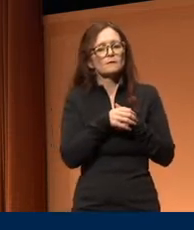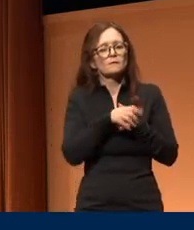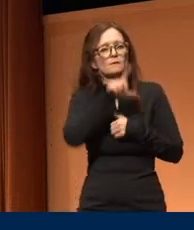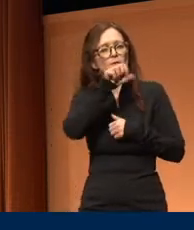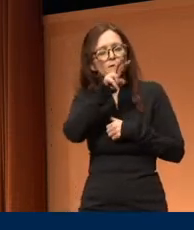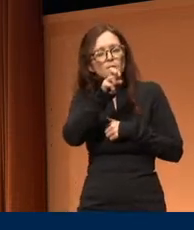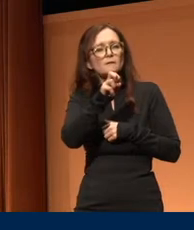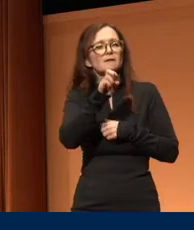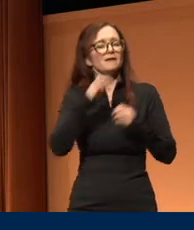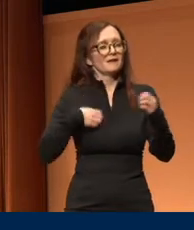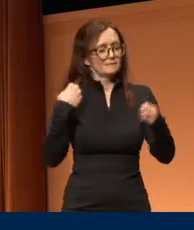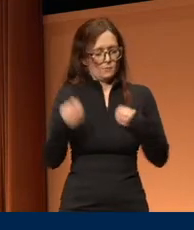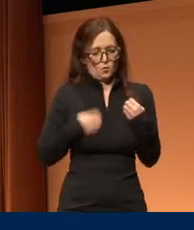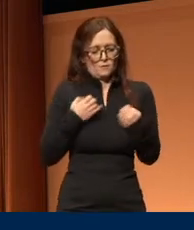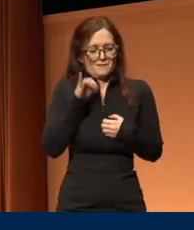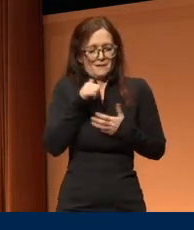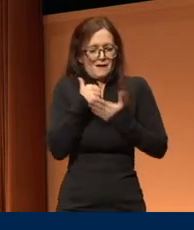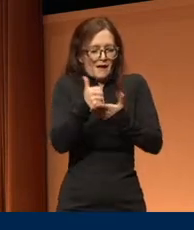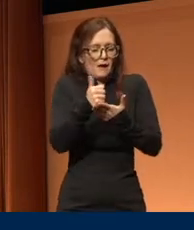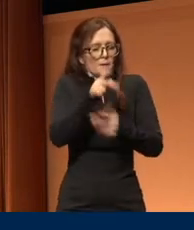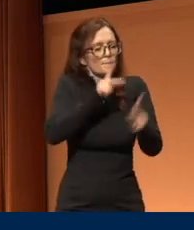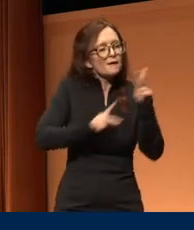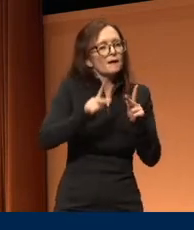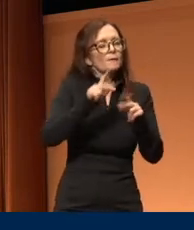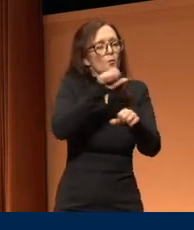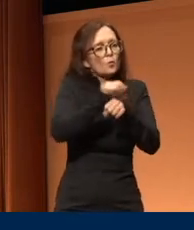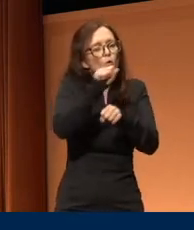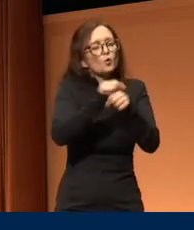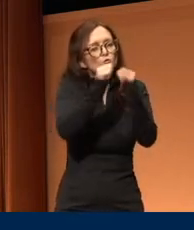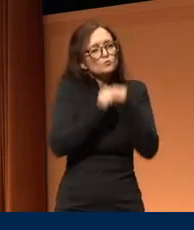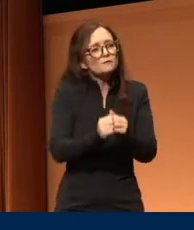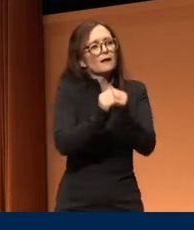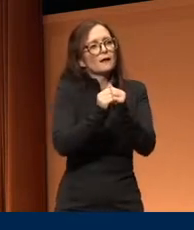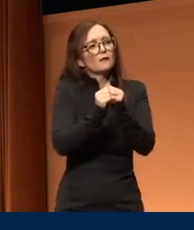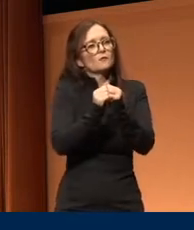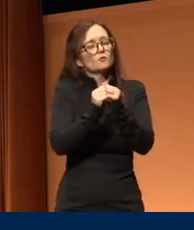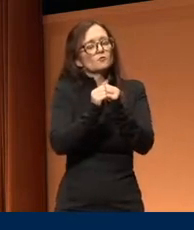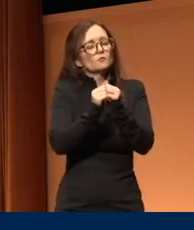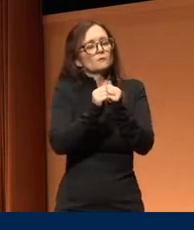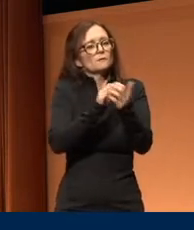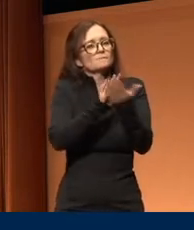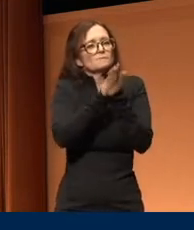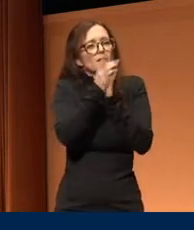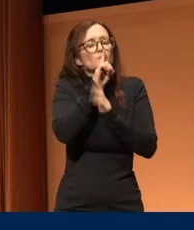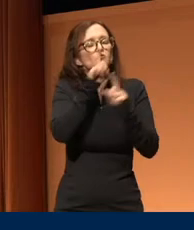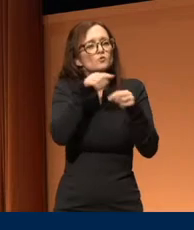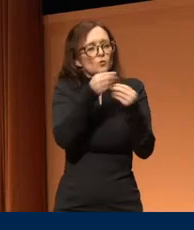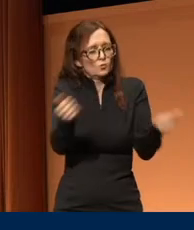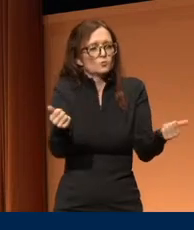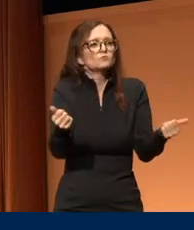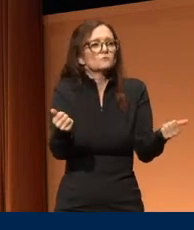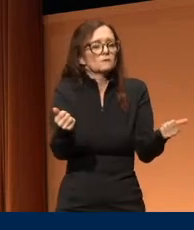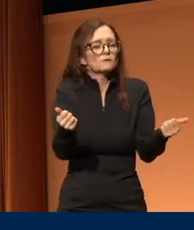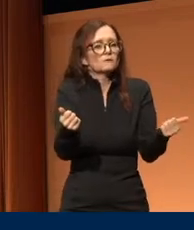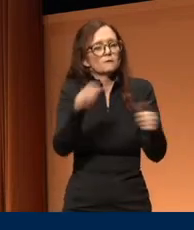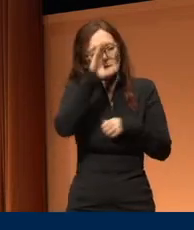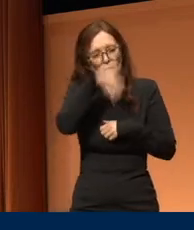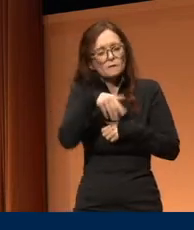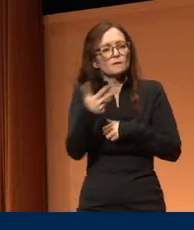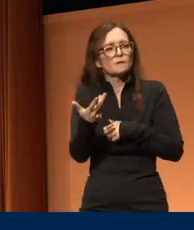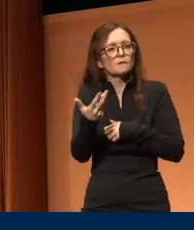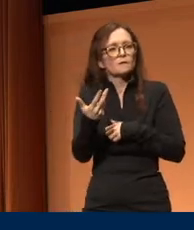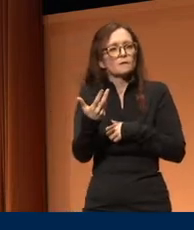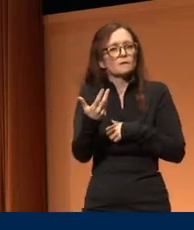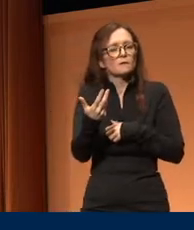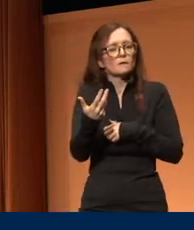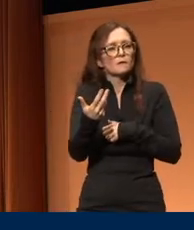Love is the emotion that helps people work together towards a solution that works for both majorities and minorities, even as they will inevitably